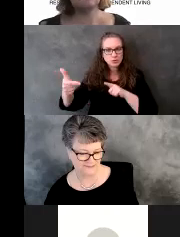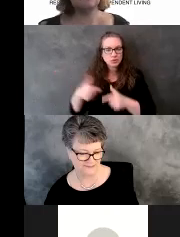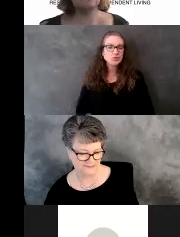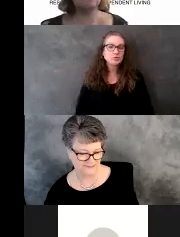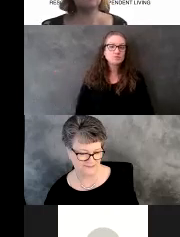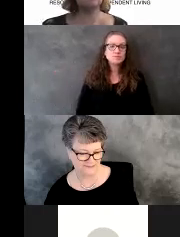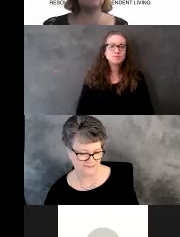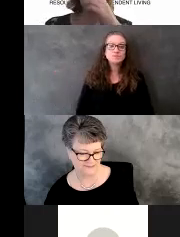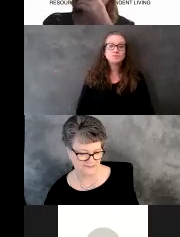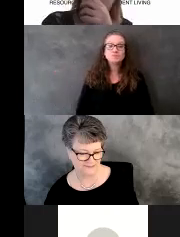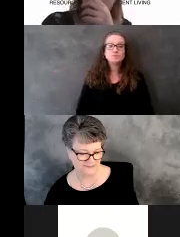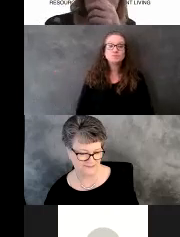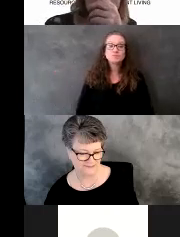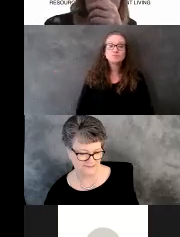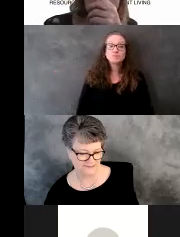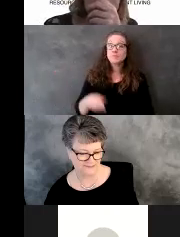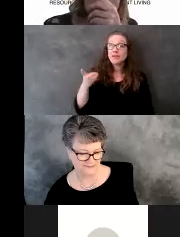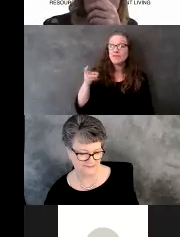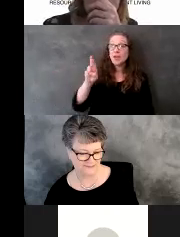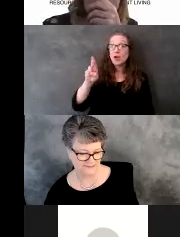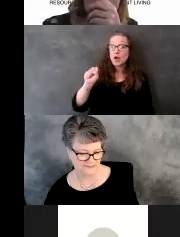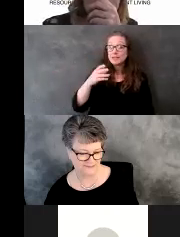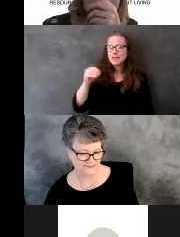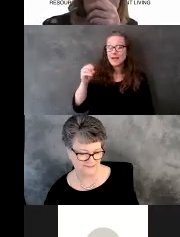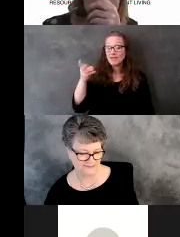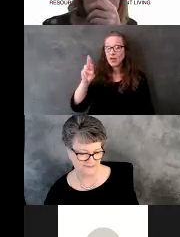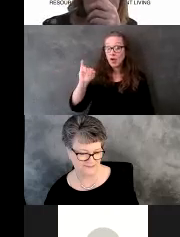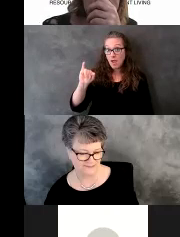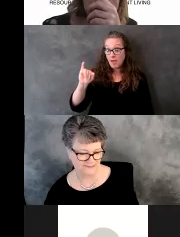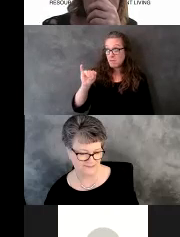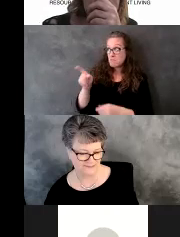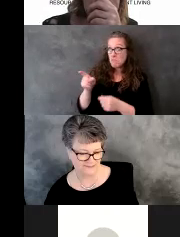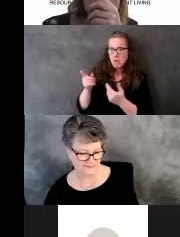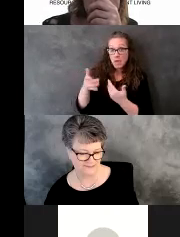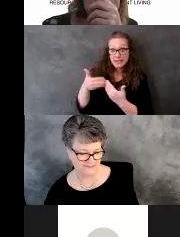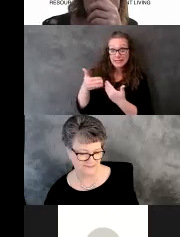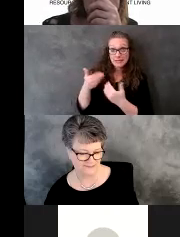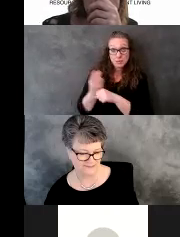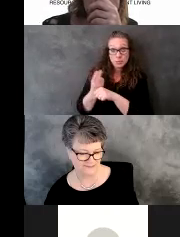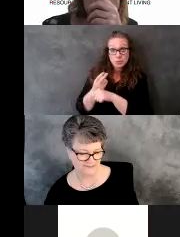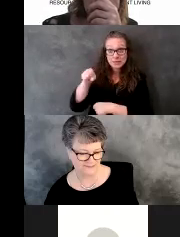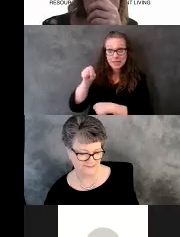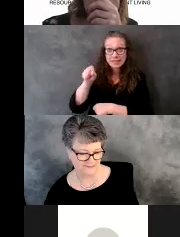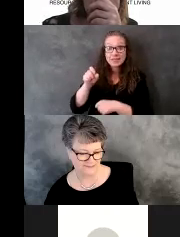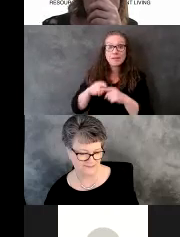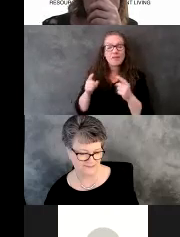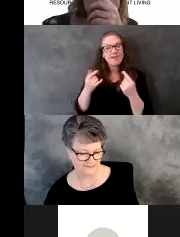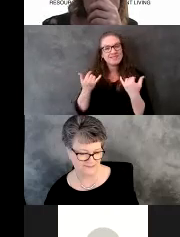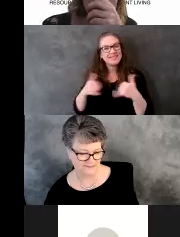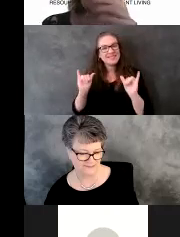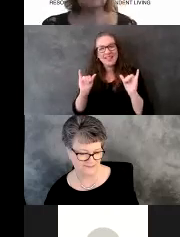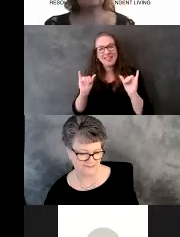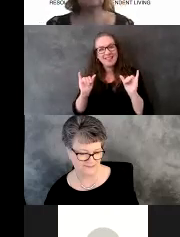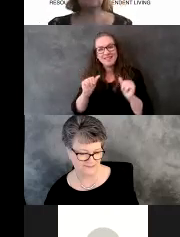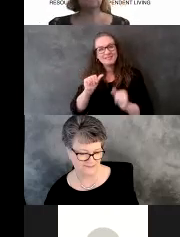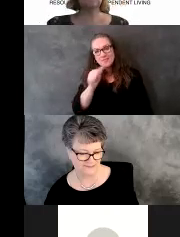Although video relay service and video remote interpreting, as convenient as it is still not